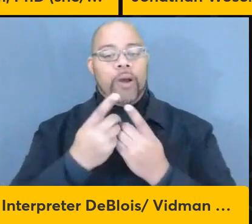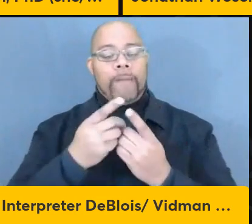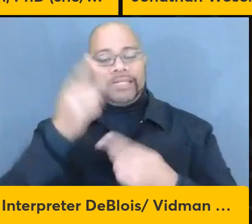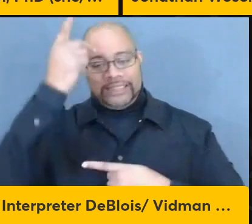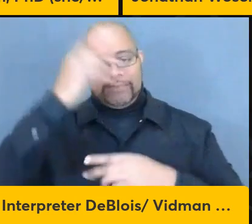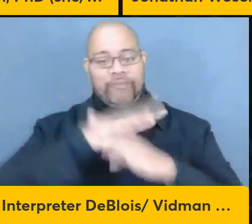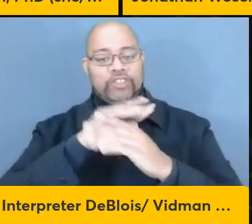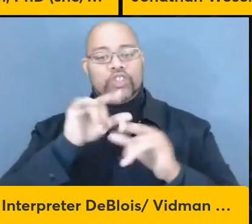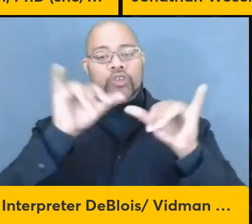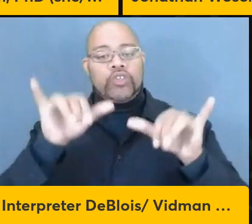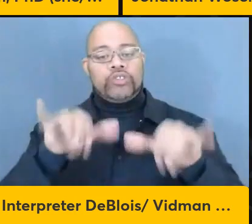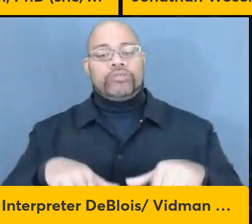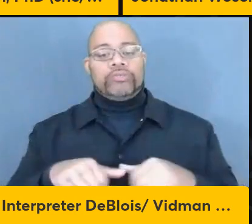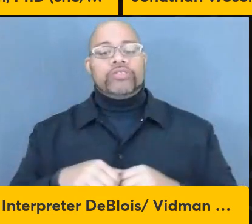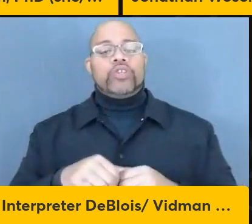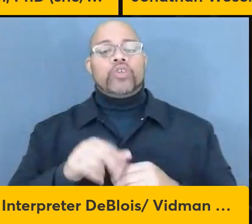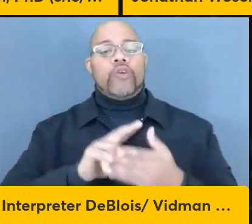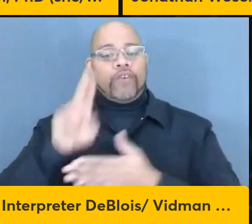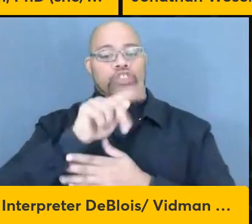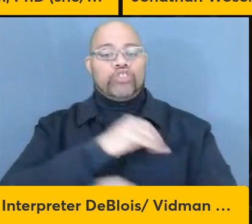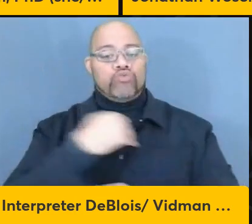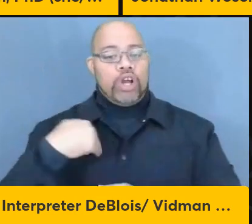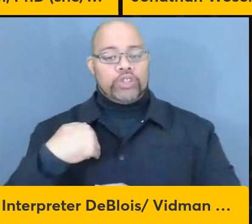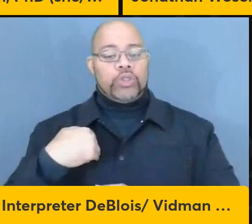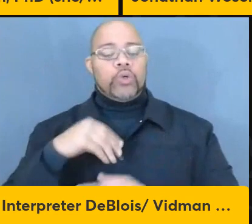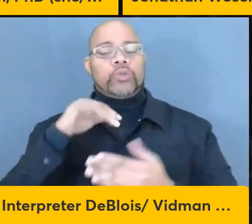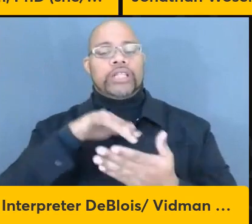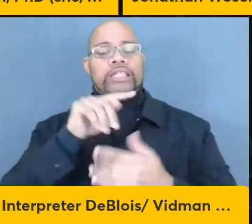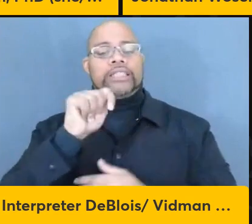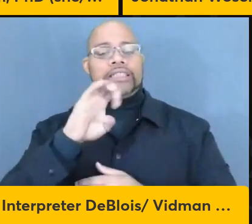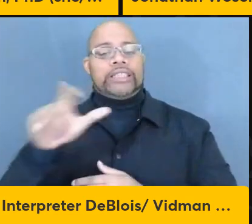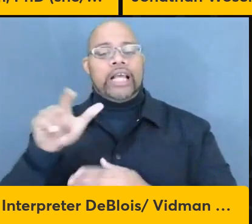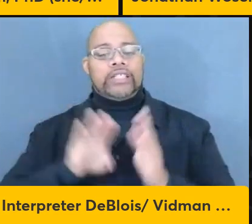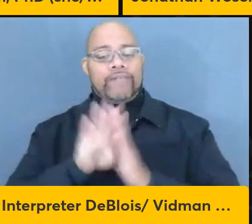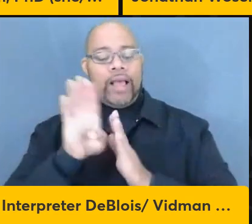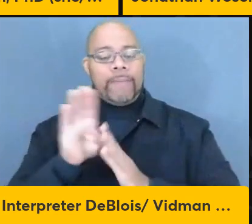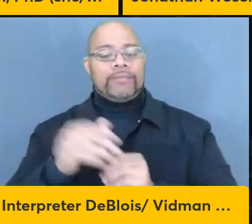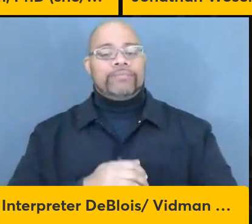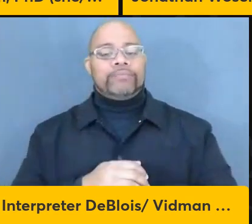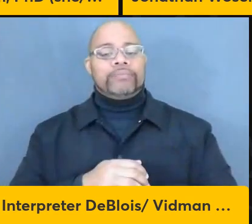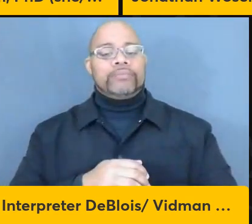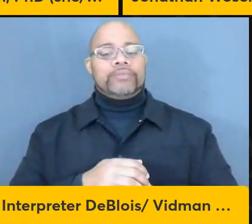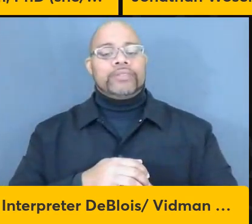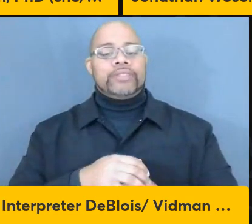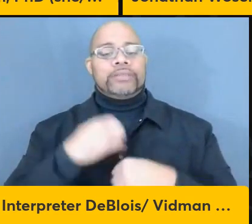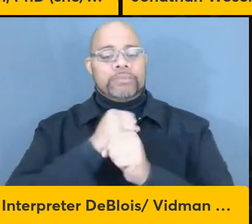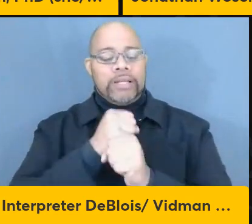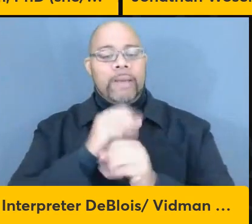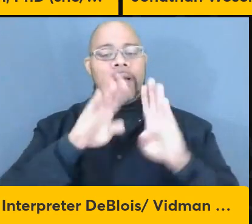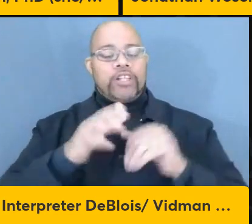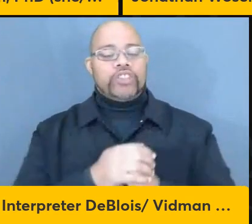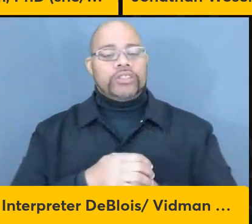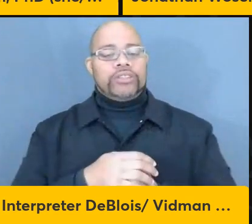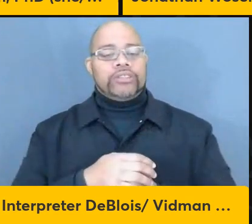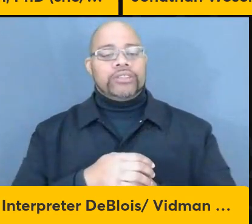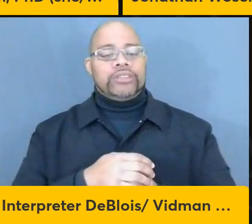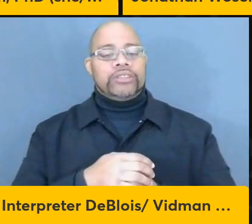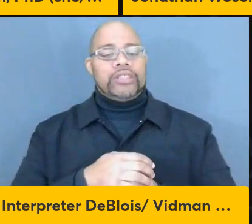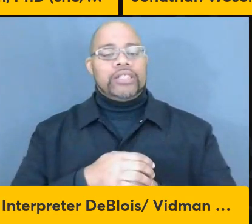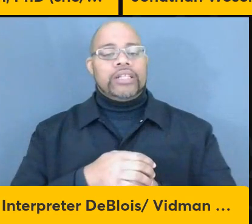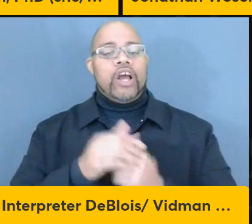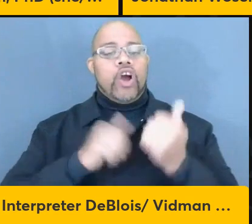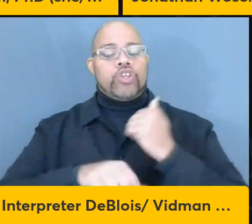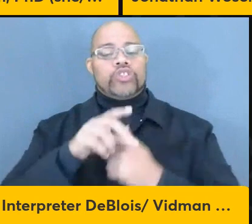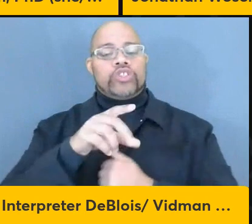Immunology at the University of Toronto. He studies T-cell development, synthetic biology, and thymic regeneration in the lab of Dr. Juan